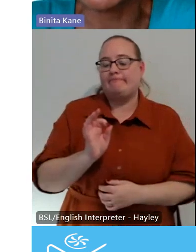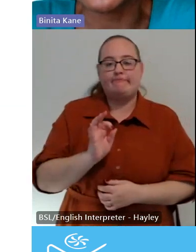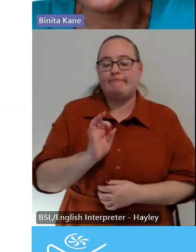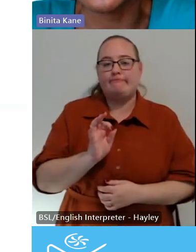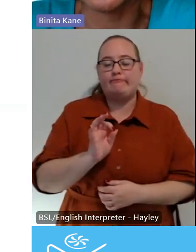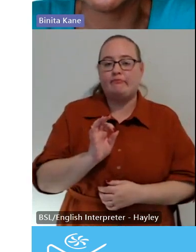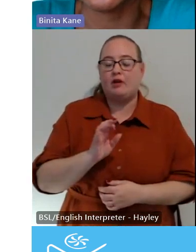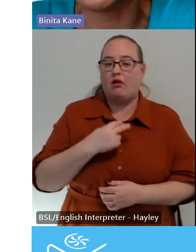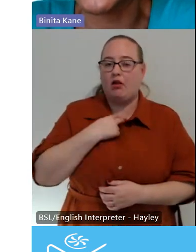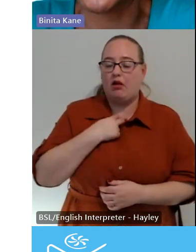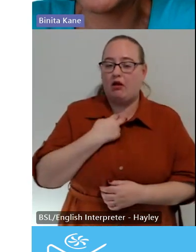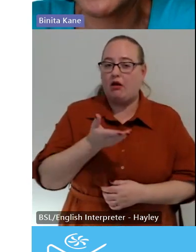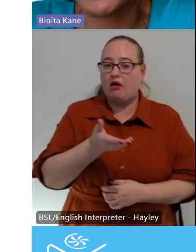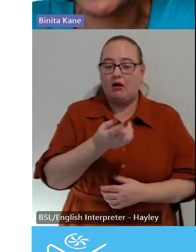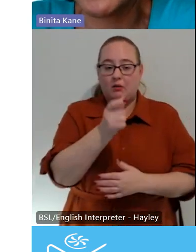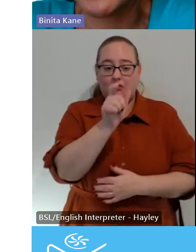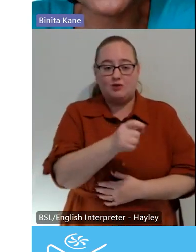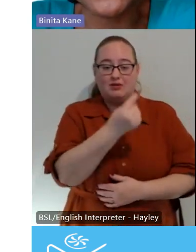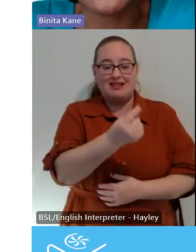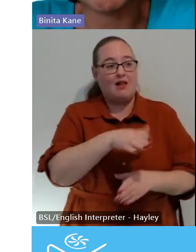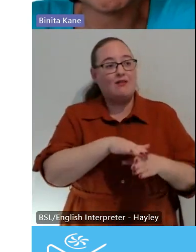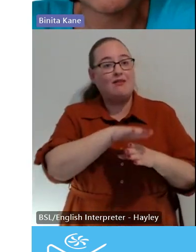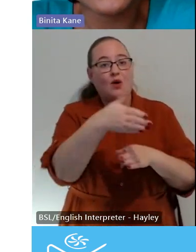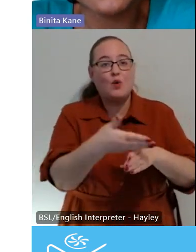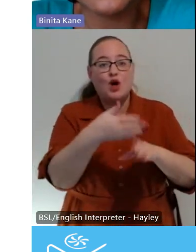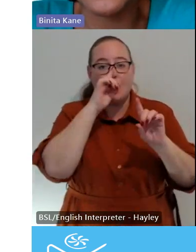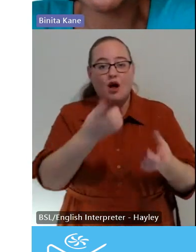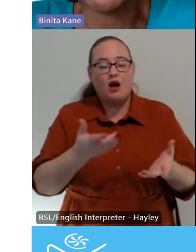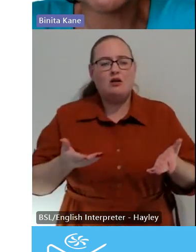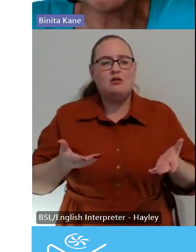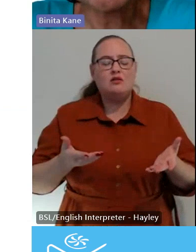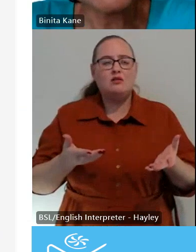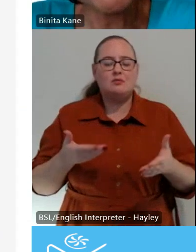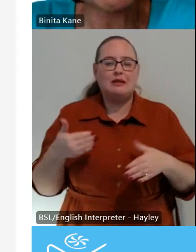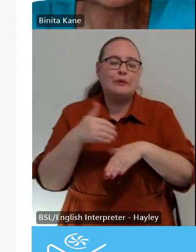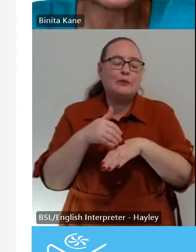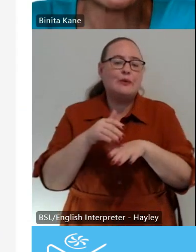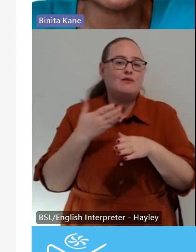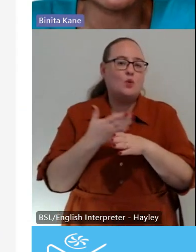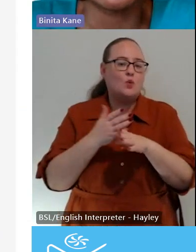really devastating, both for the individuals, but for the workforce as well. Next slide.